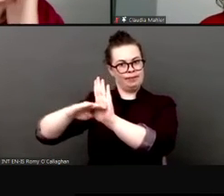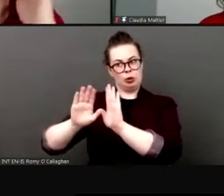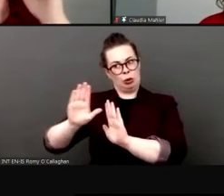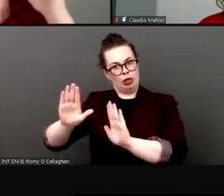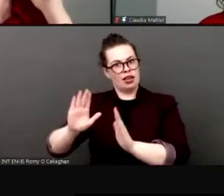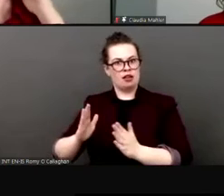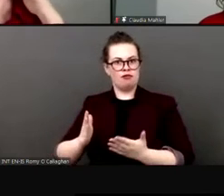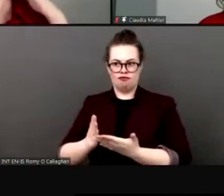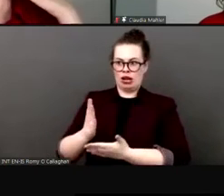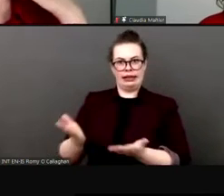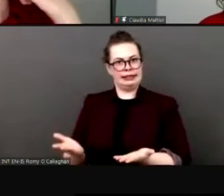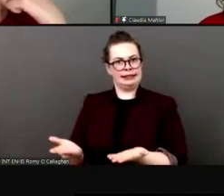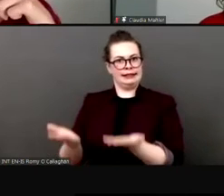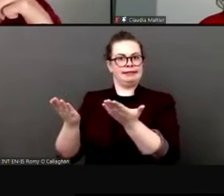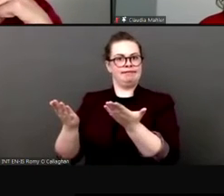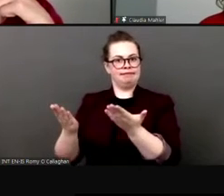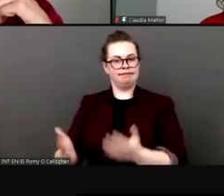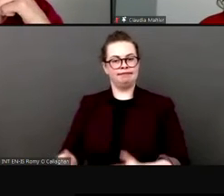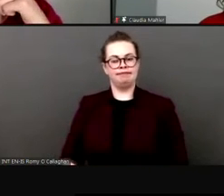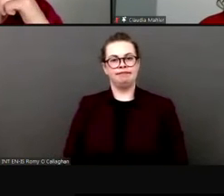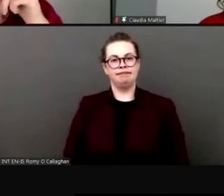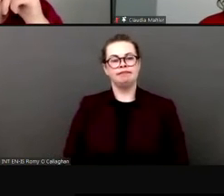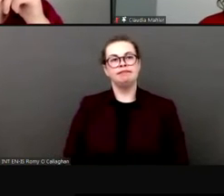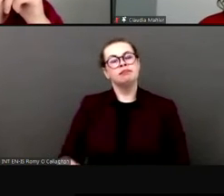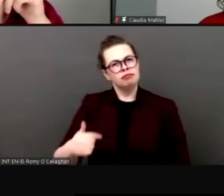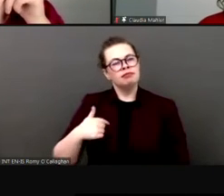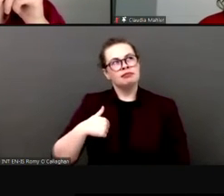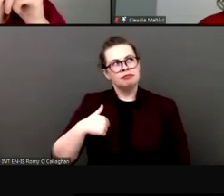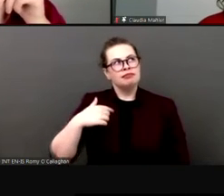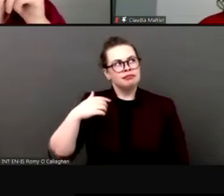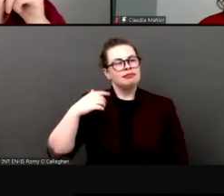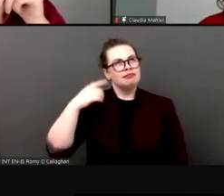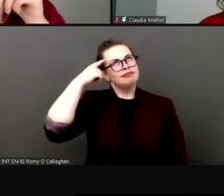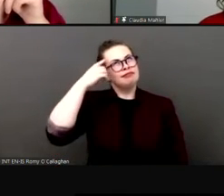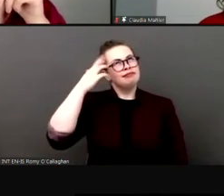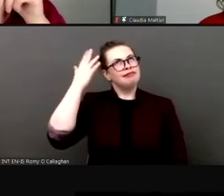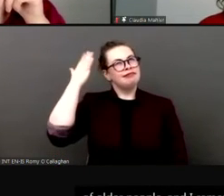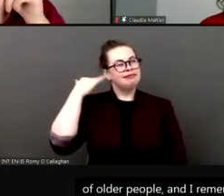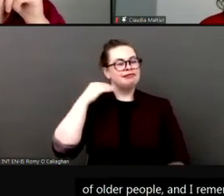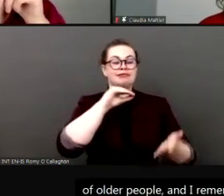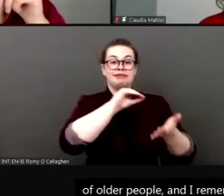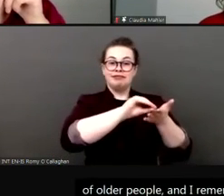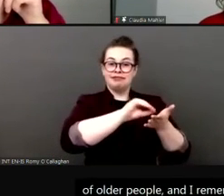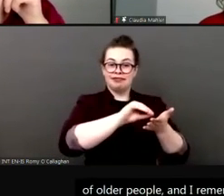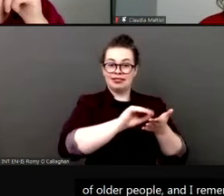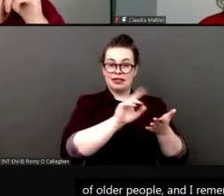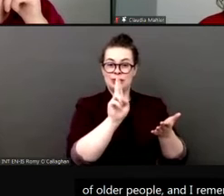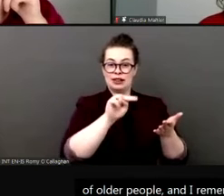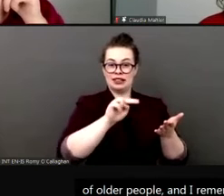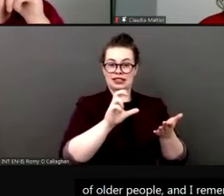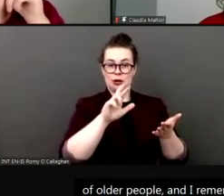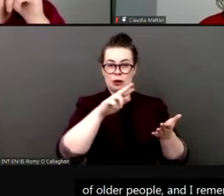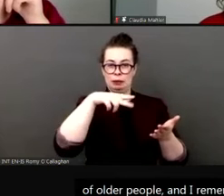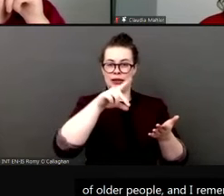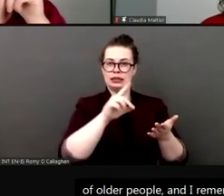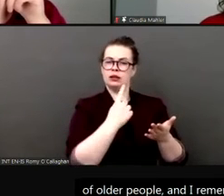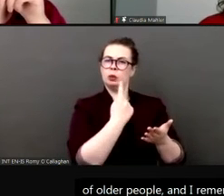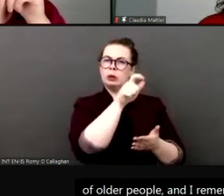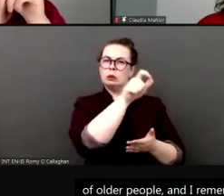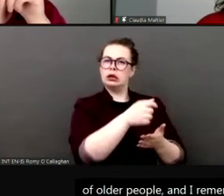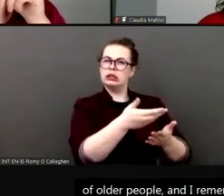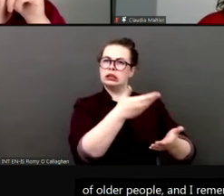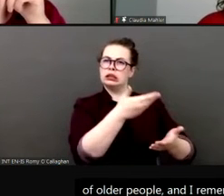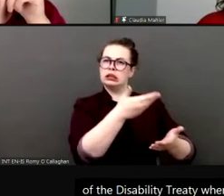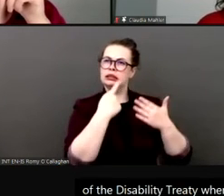I remember being present during the drafting of the Disability Treaty, where somebody was making the argument that